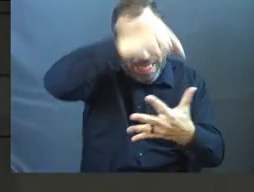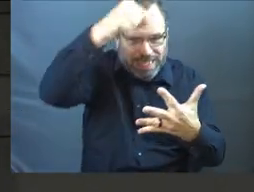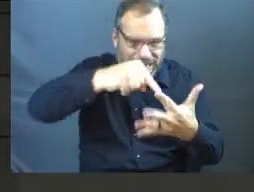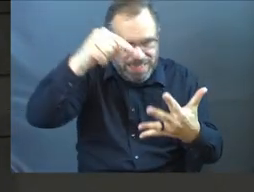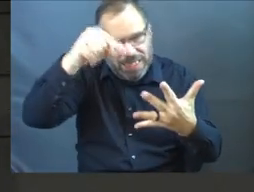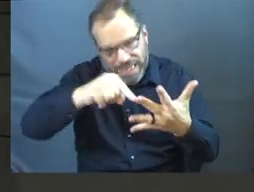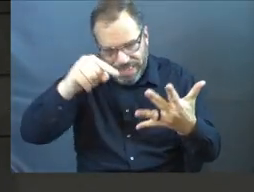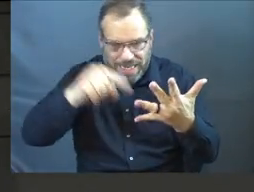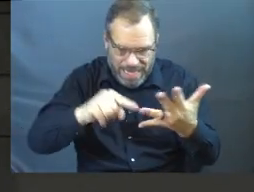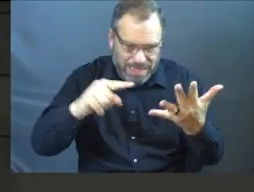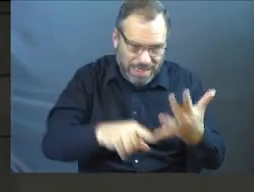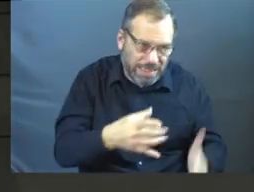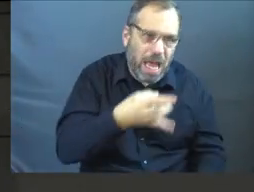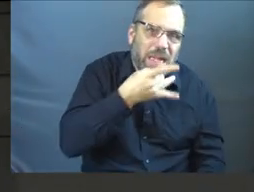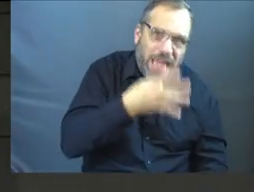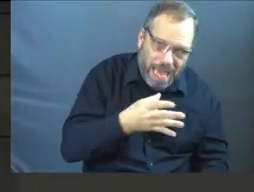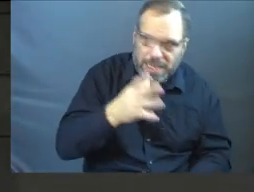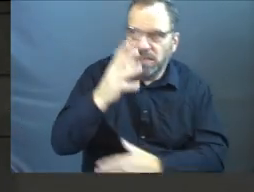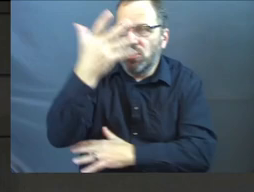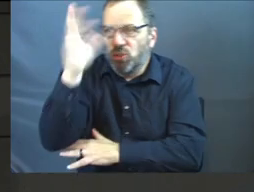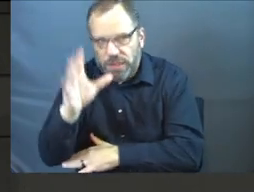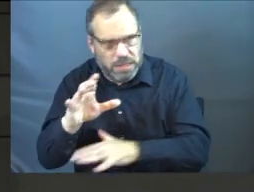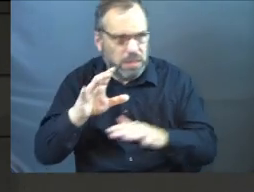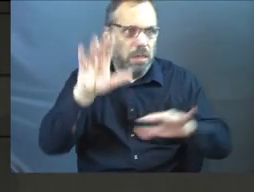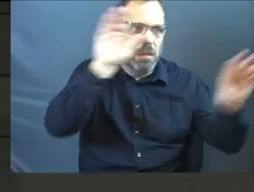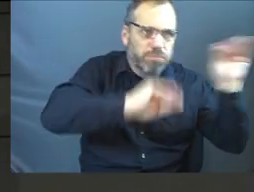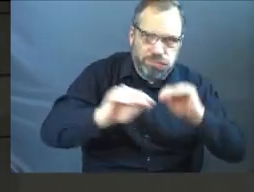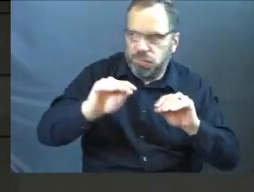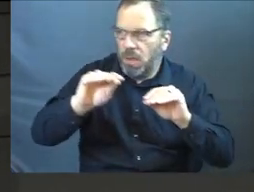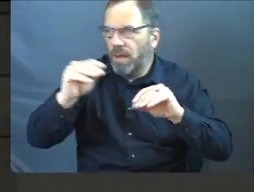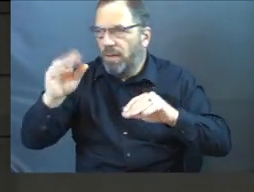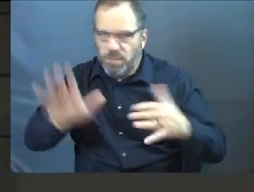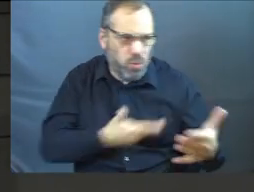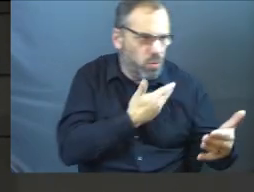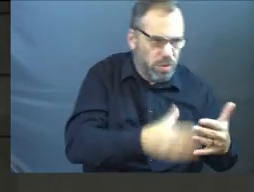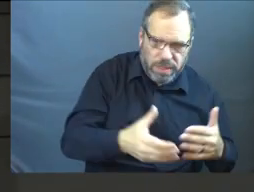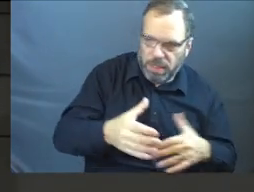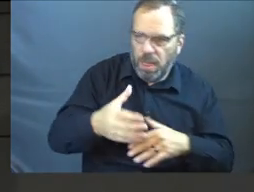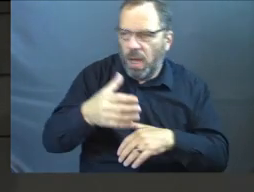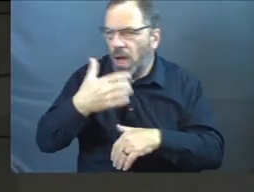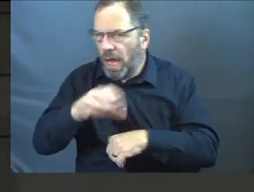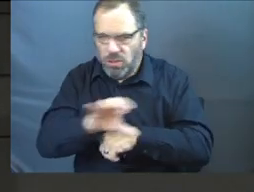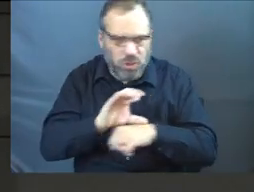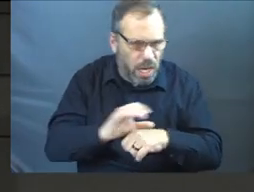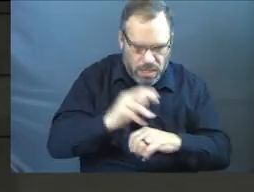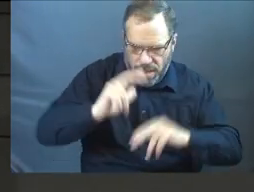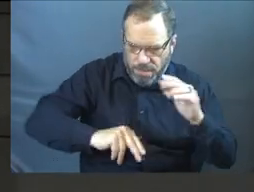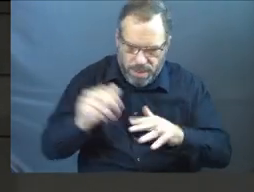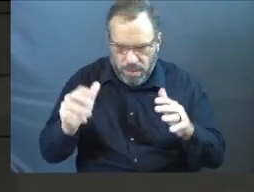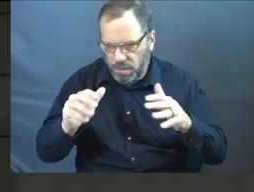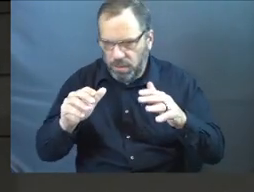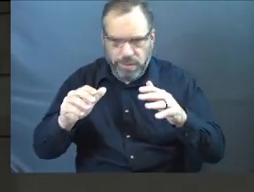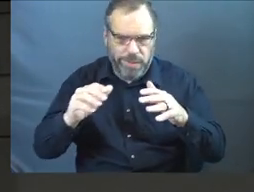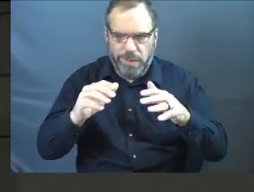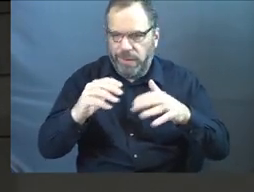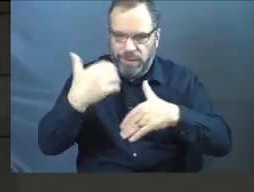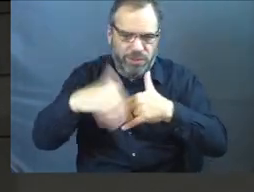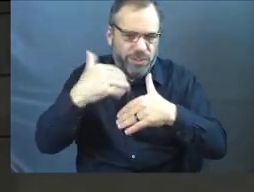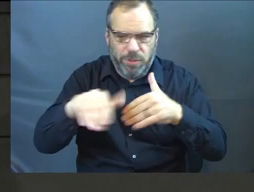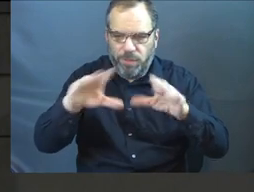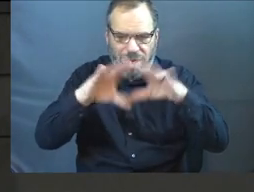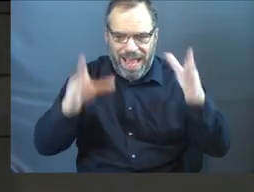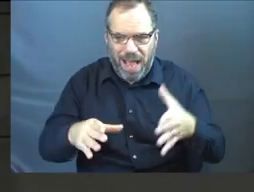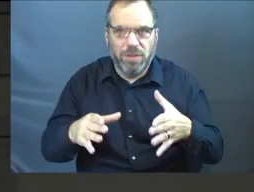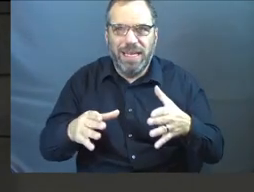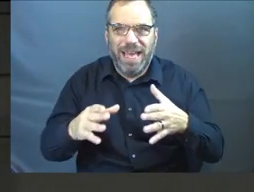to do the lights in the park. I want to hang the lights on the house. I want to decorate the tree, have the music, drink the hot chocolate, build gingerbread houses, do all the things.